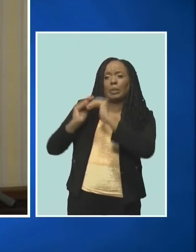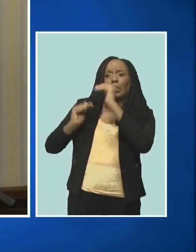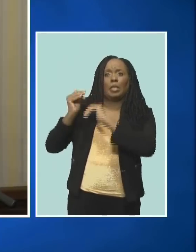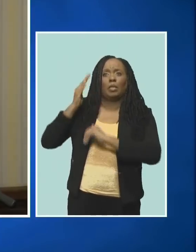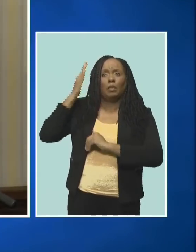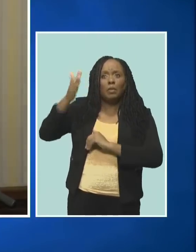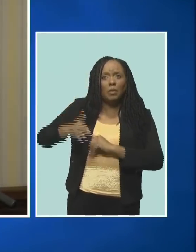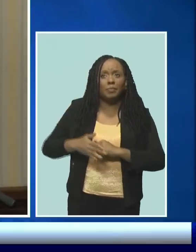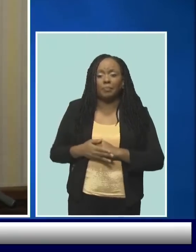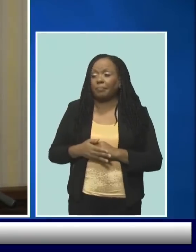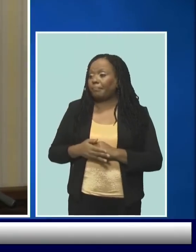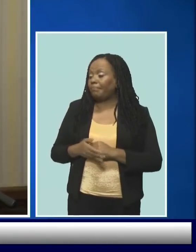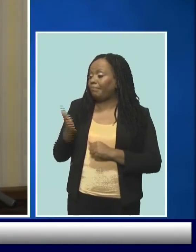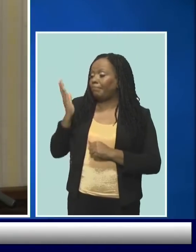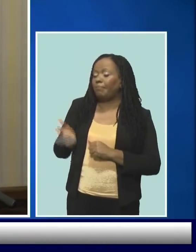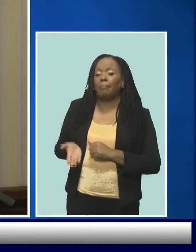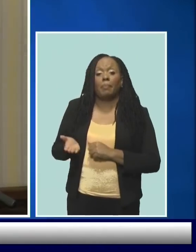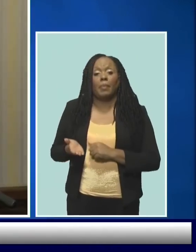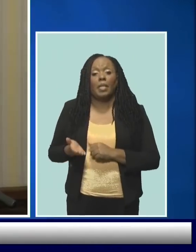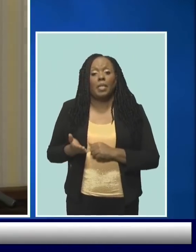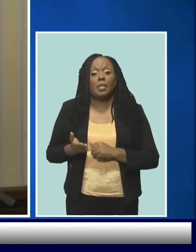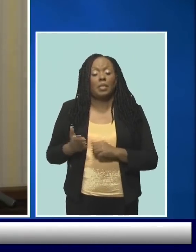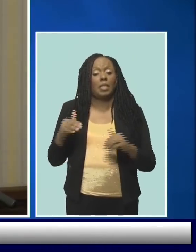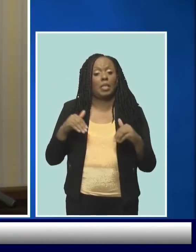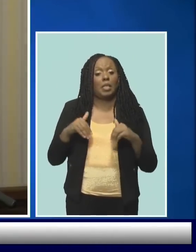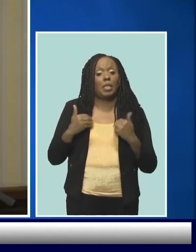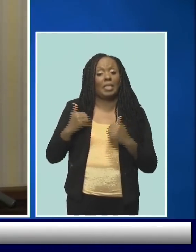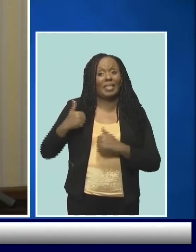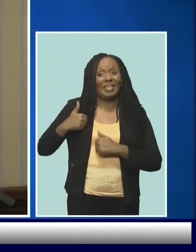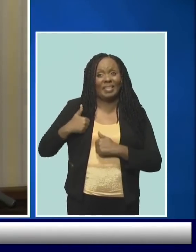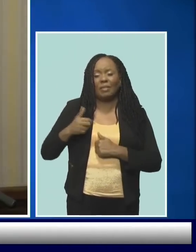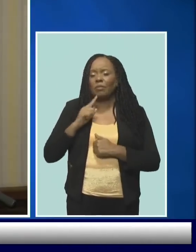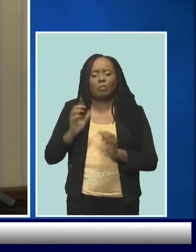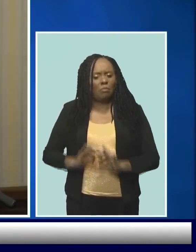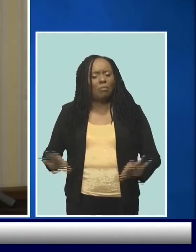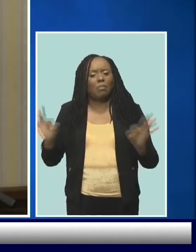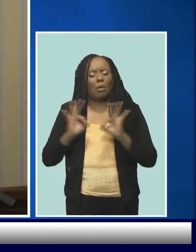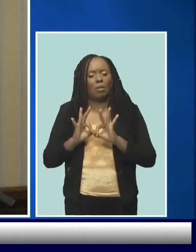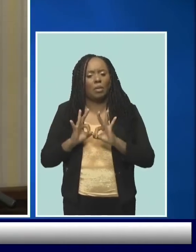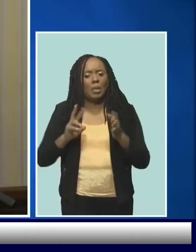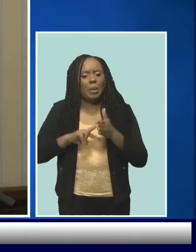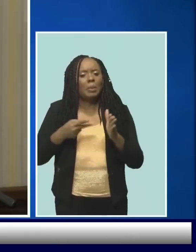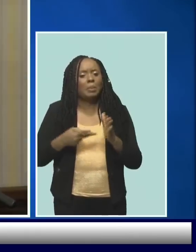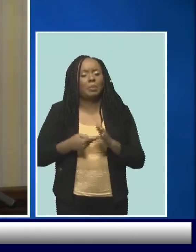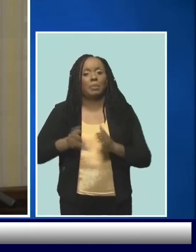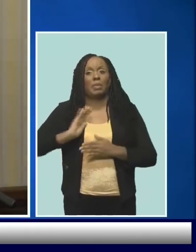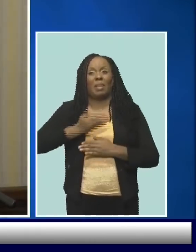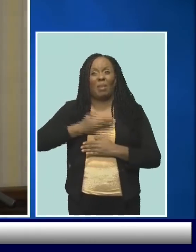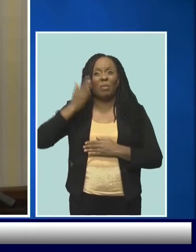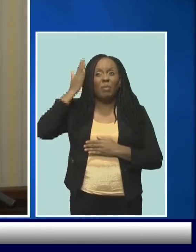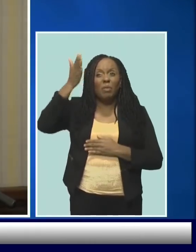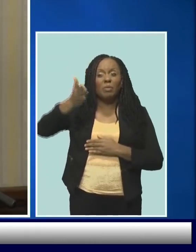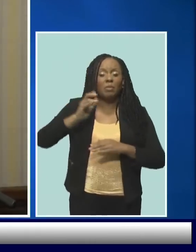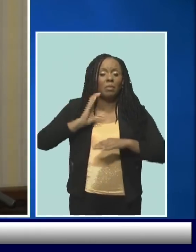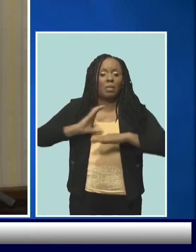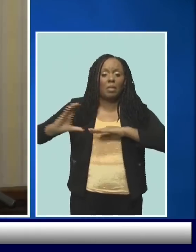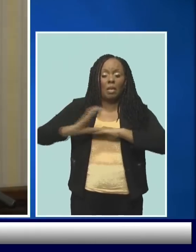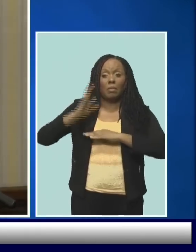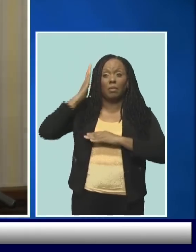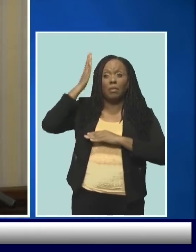region continues to be so vibrant and attract such a large membership is a strong indication that the future of our region is in good